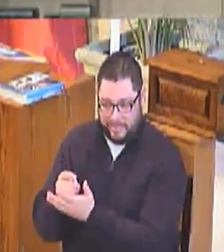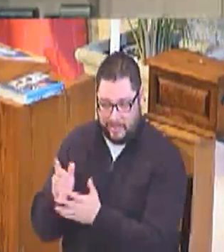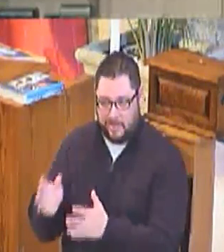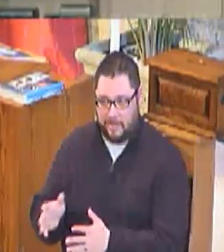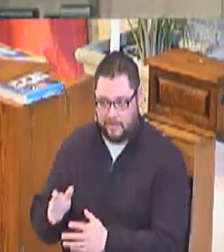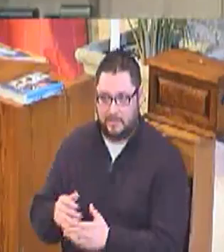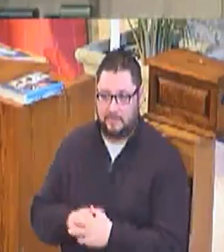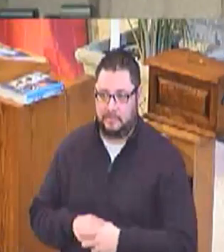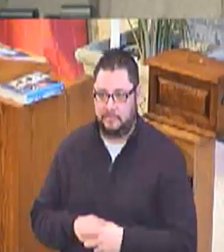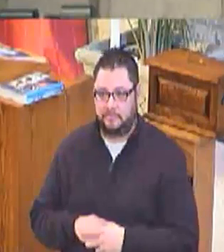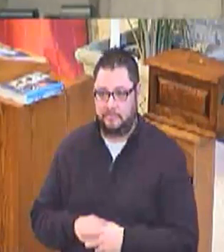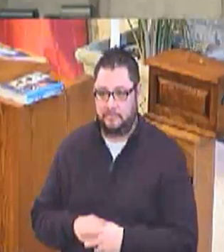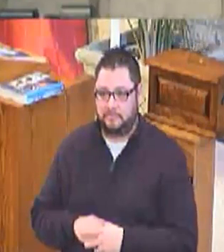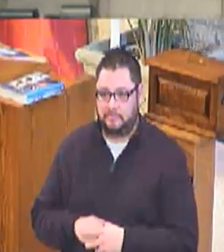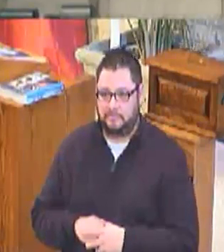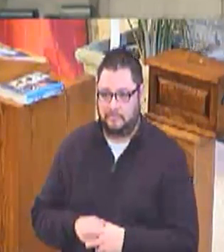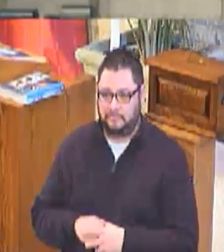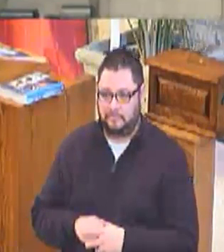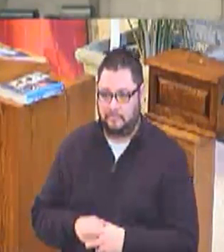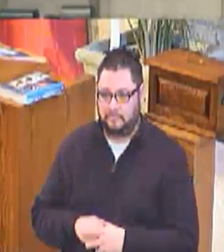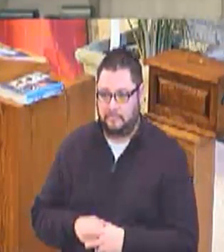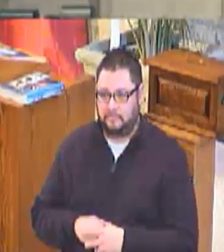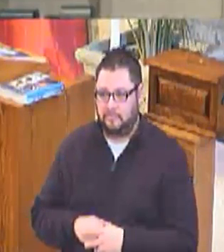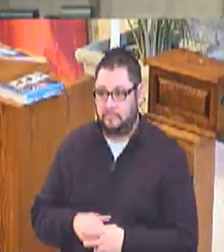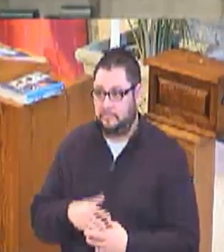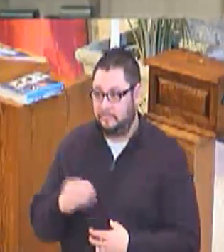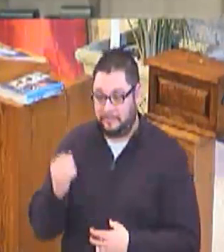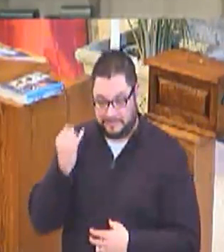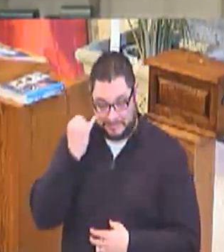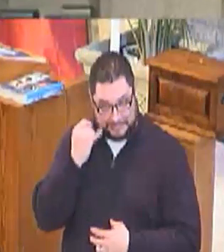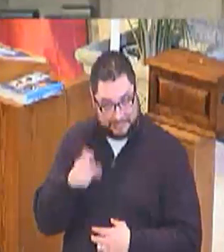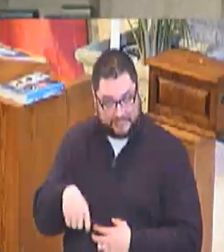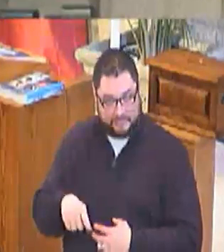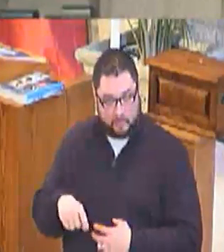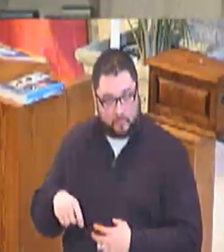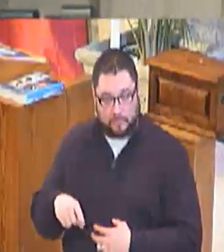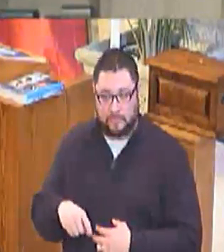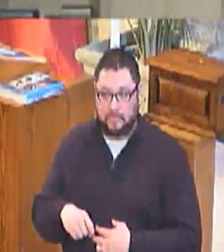out. And if necessary,